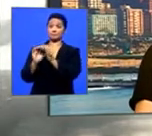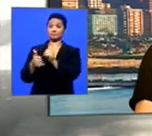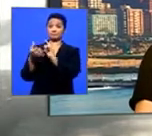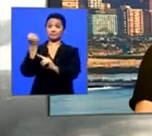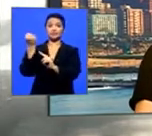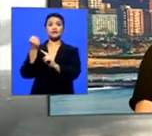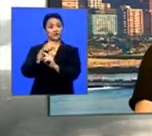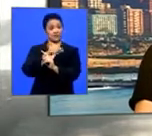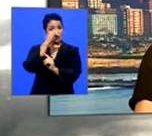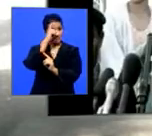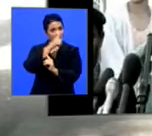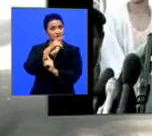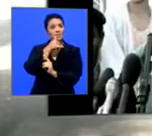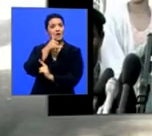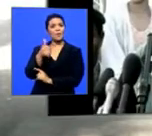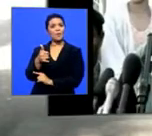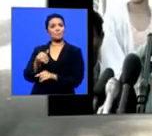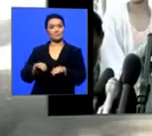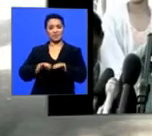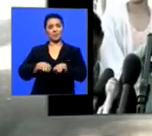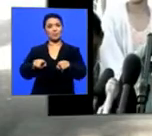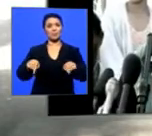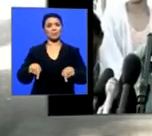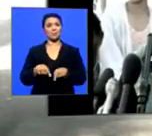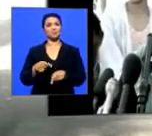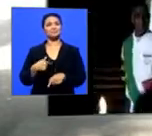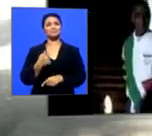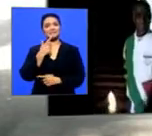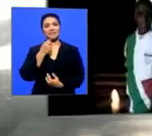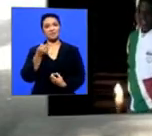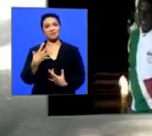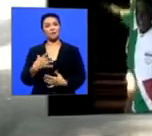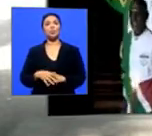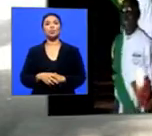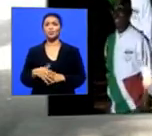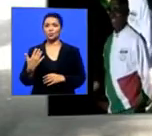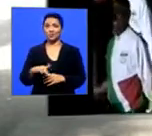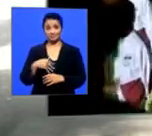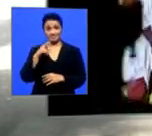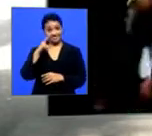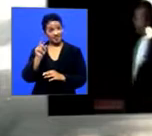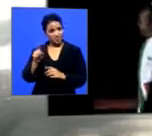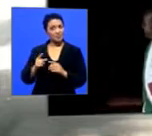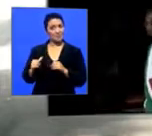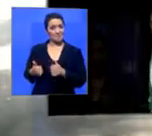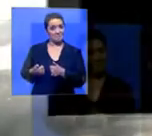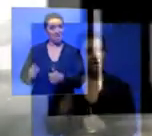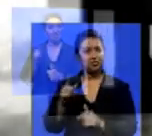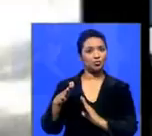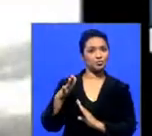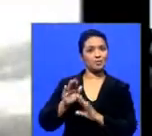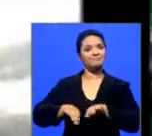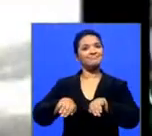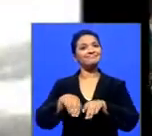kept track of it and even phoned me at the pool shortly after one of my better swims to say, "Well done, he notices I'm back on form." And that was very